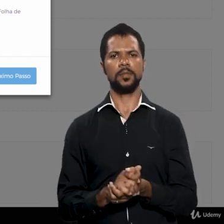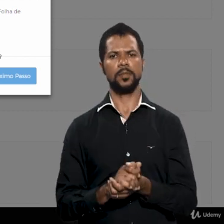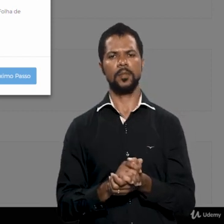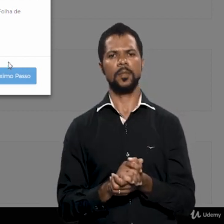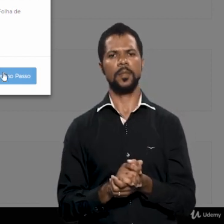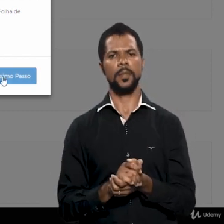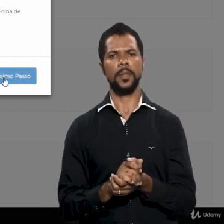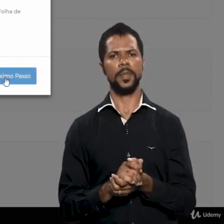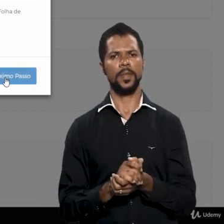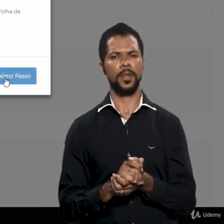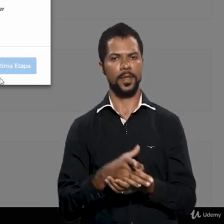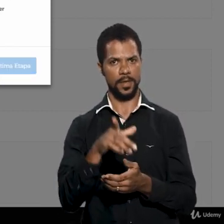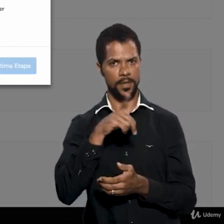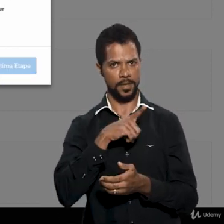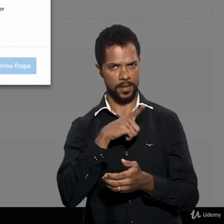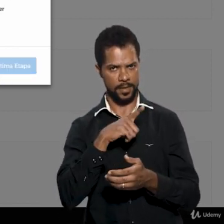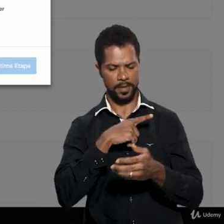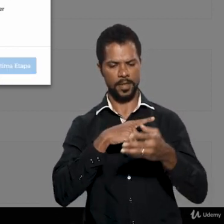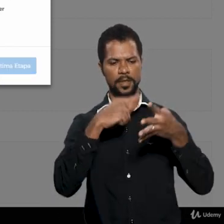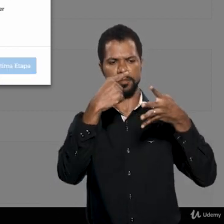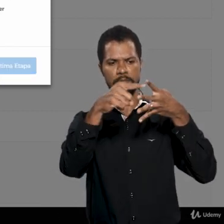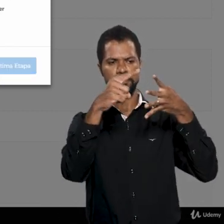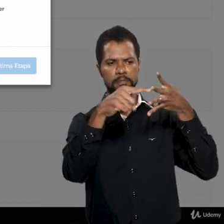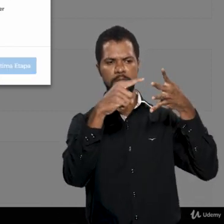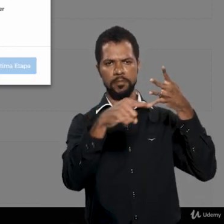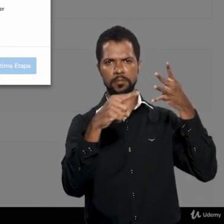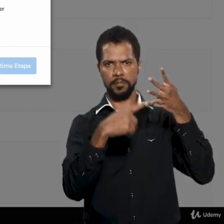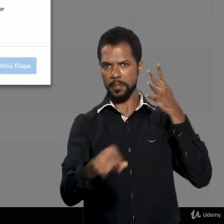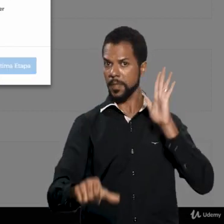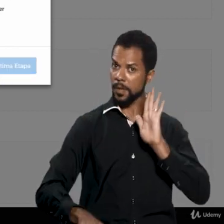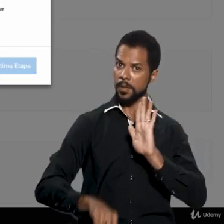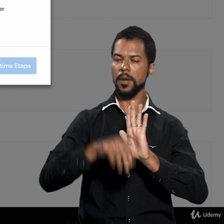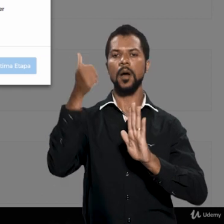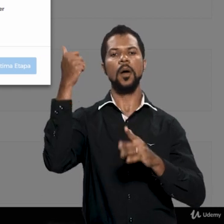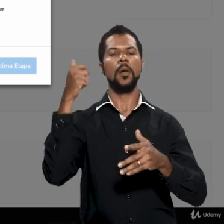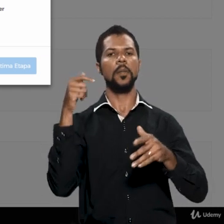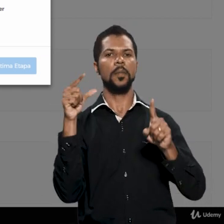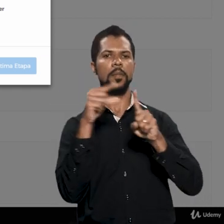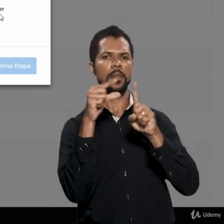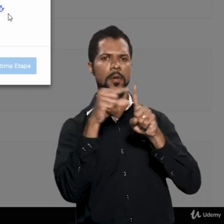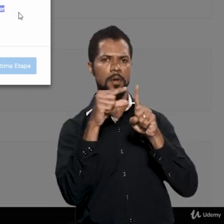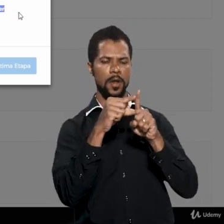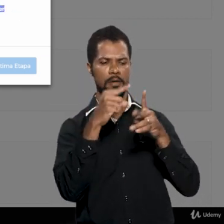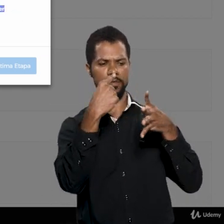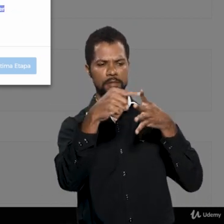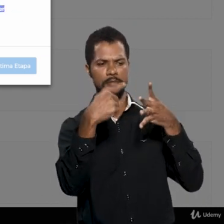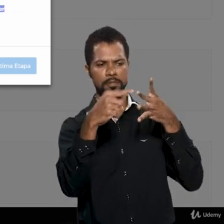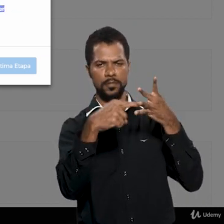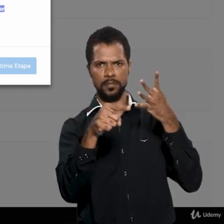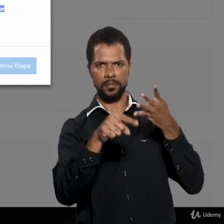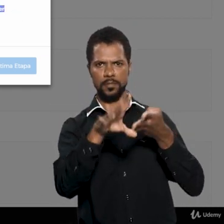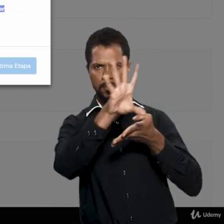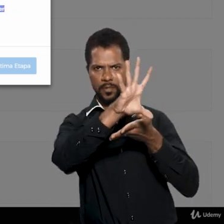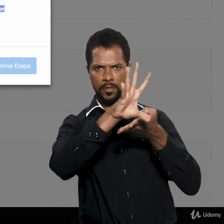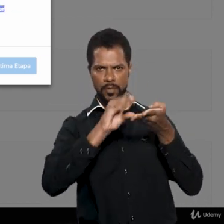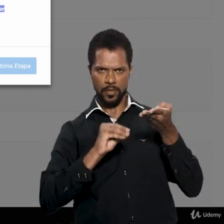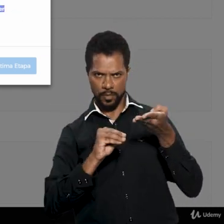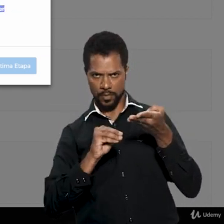down your sentence, okay? So it's going to show us the first 4 words, and I have to copy